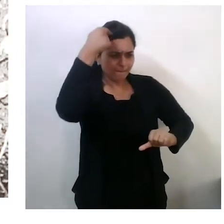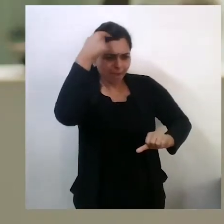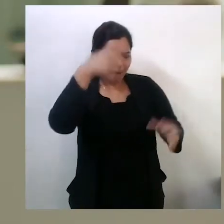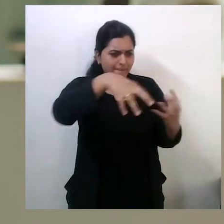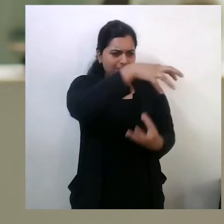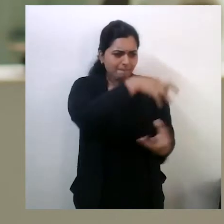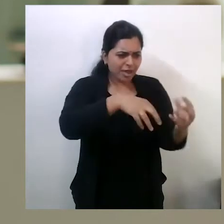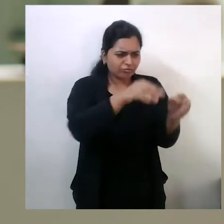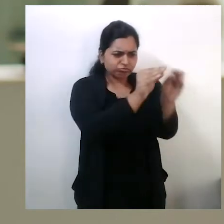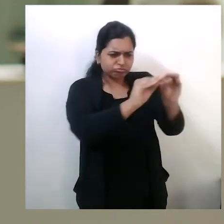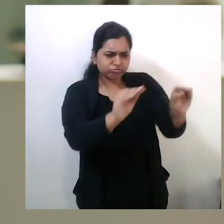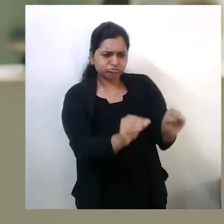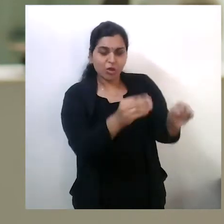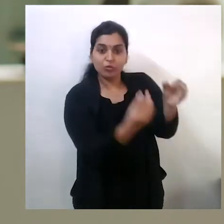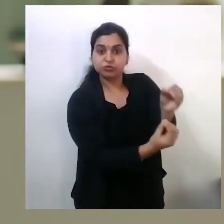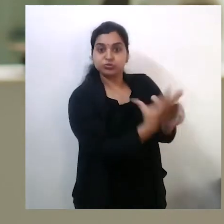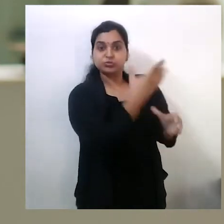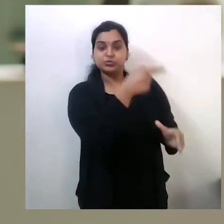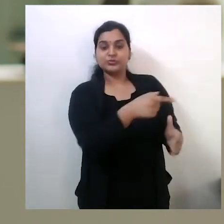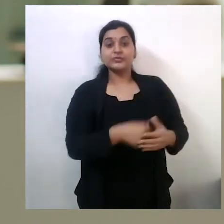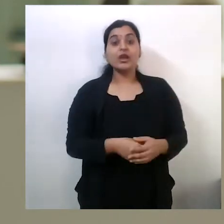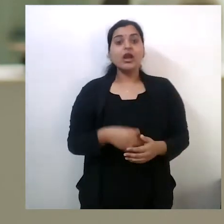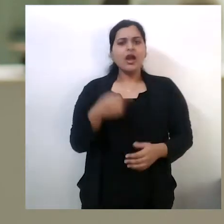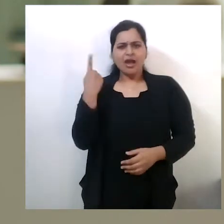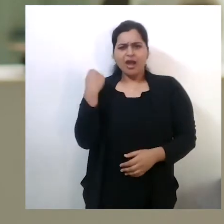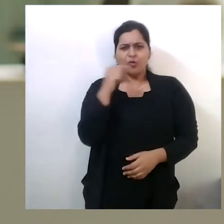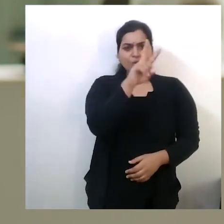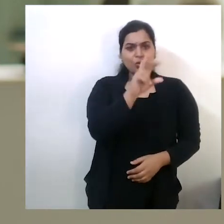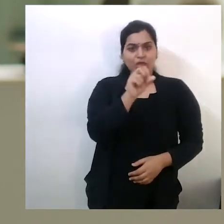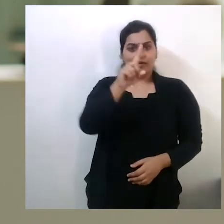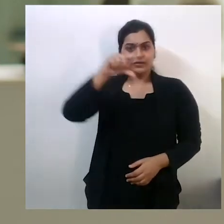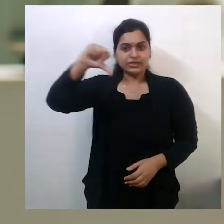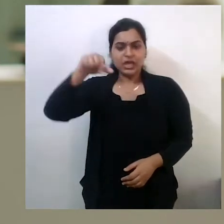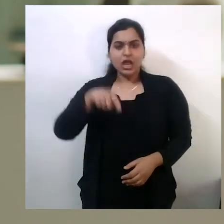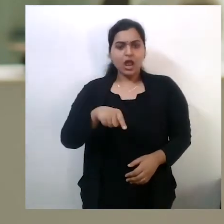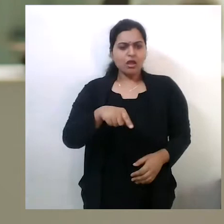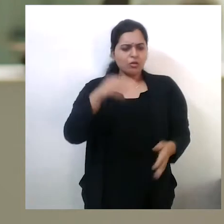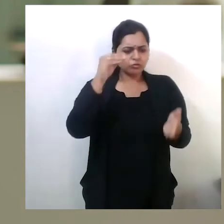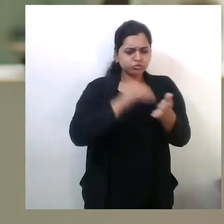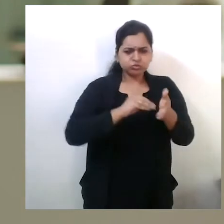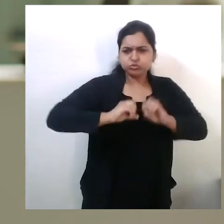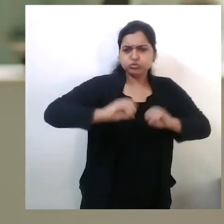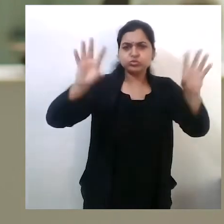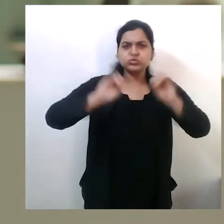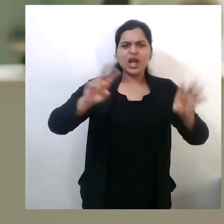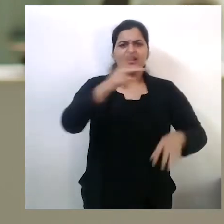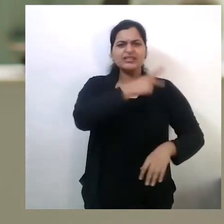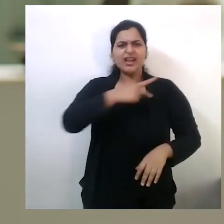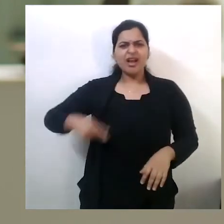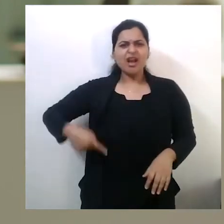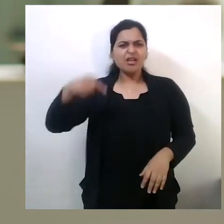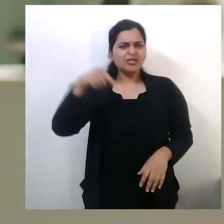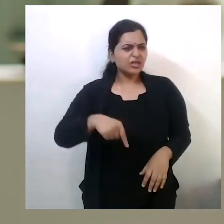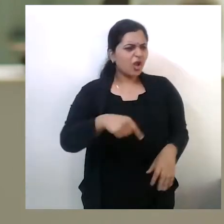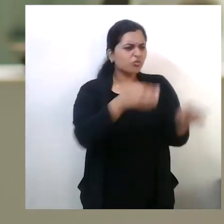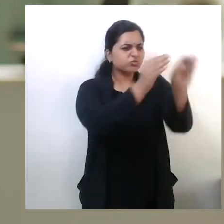designs. In 2019, many articles were published raising concerns about how Karnataka is losing this tradition, and to